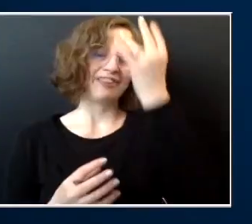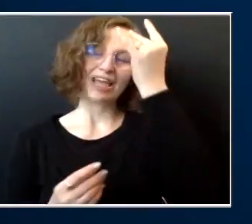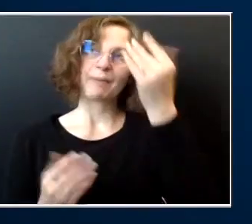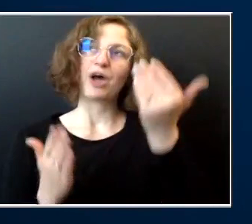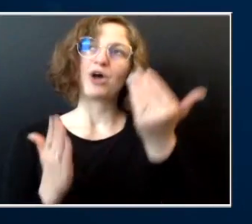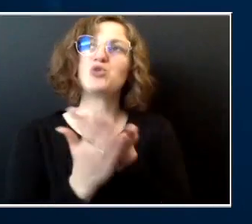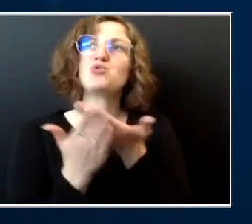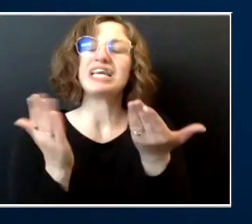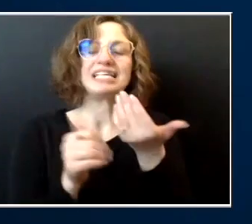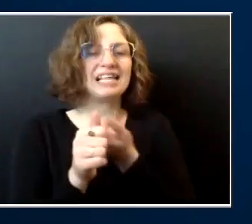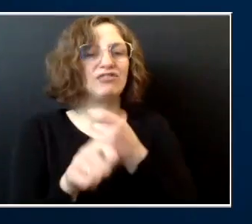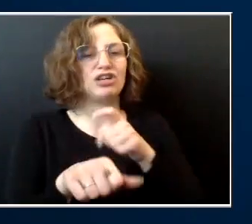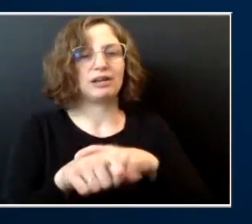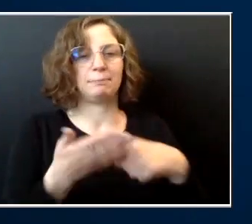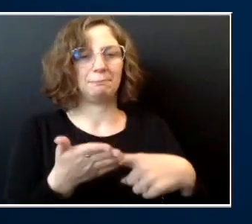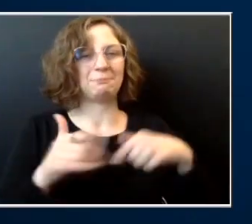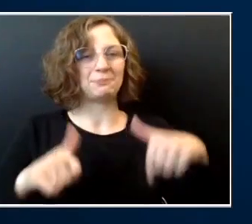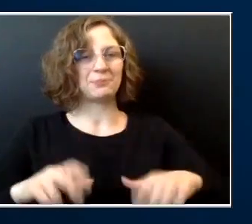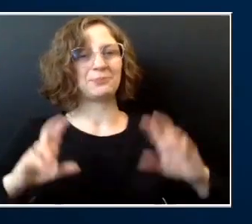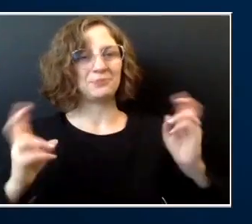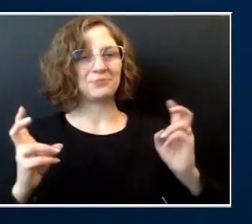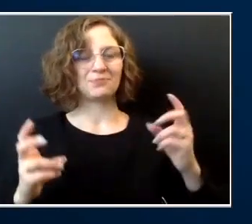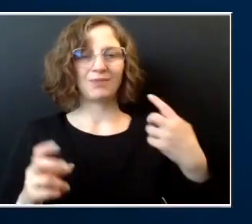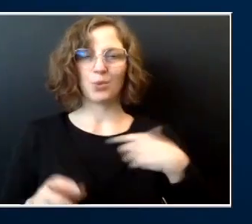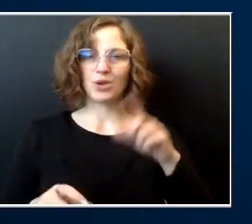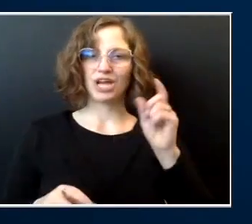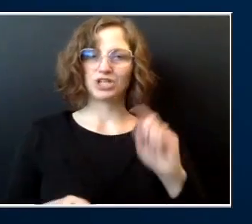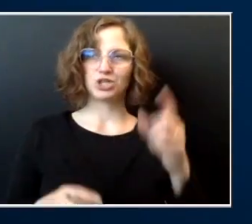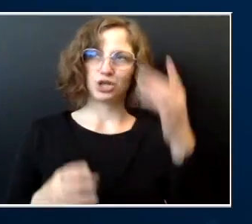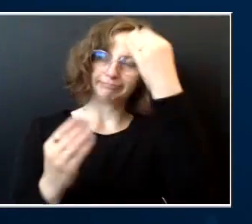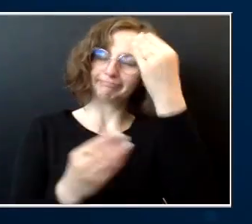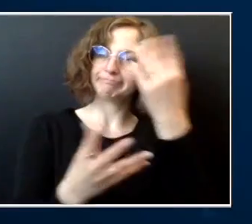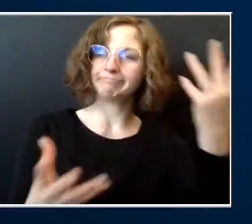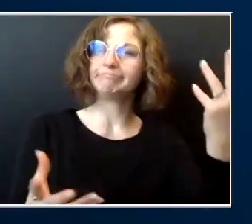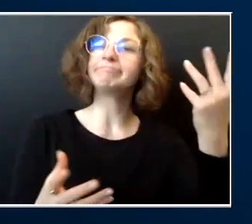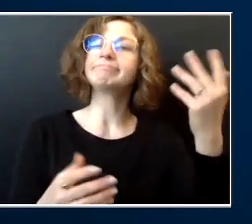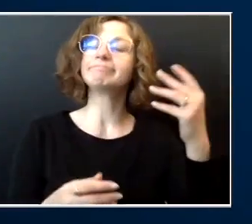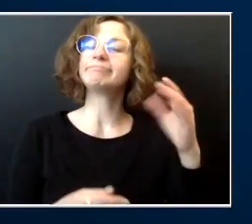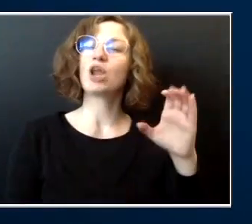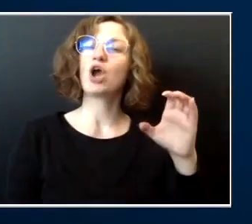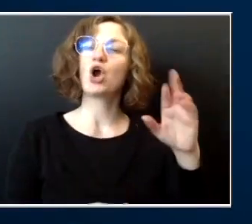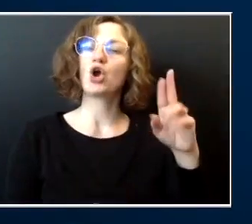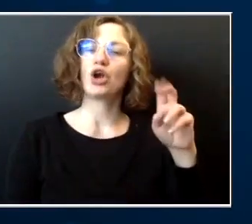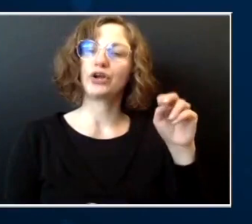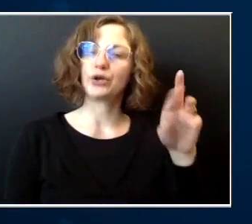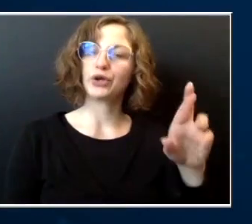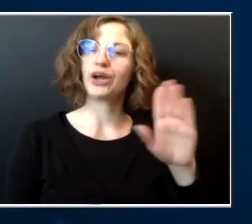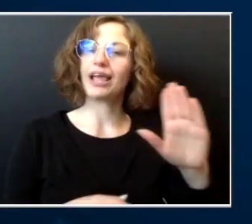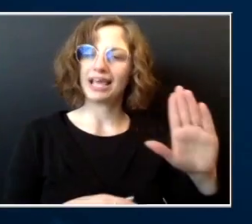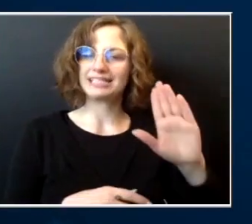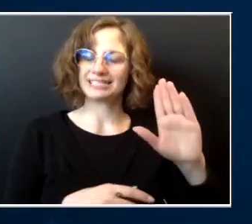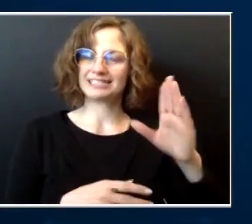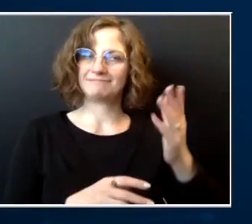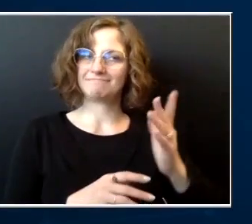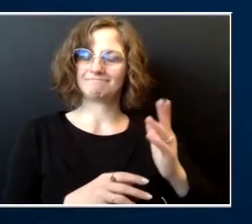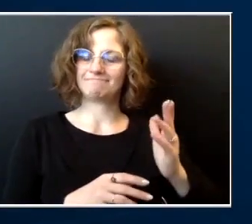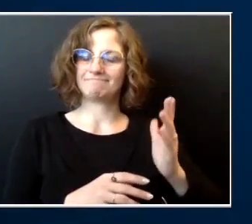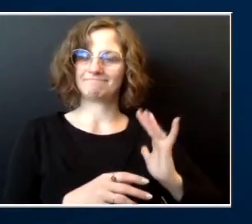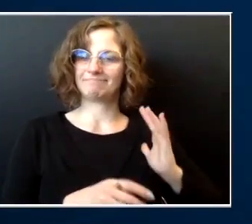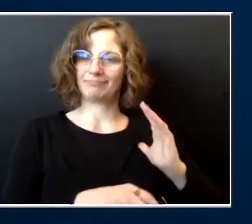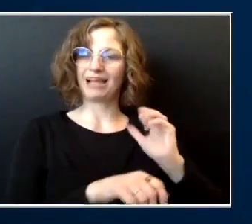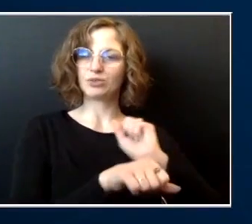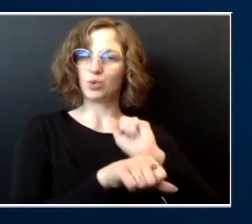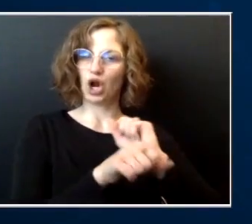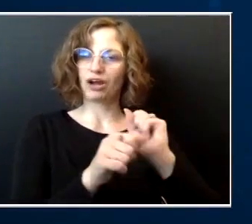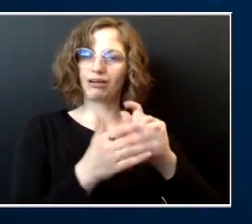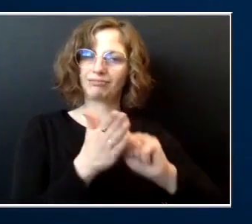should send out or somehow let people know of his bibliography, Joe. He's got a pretty extensive one. Yeah. That sounds interesting. Paul wants to know, could you